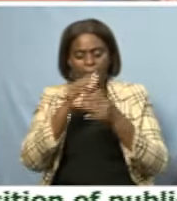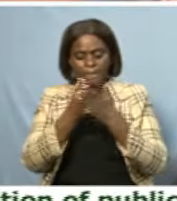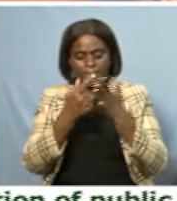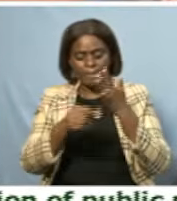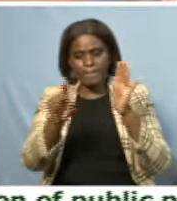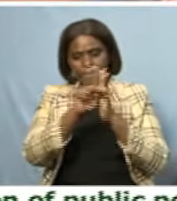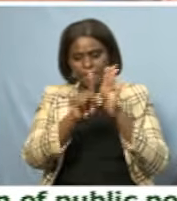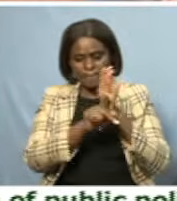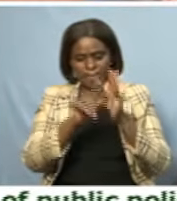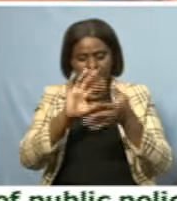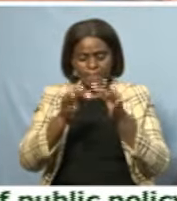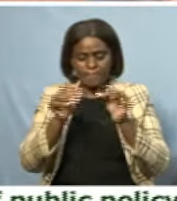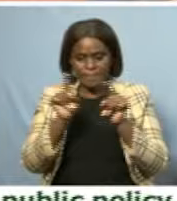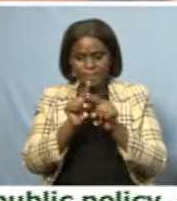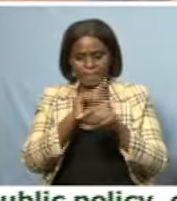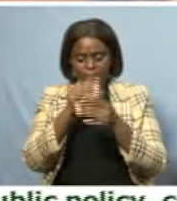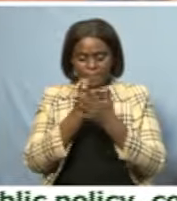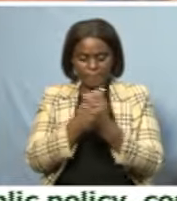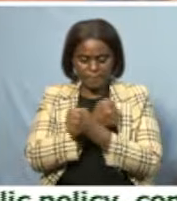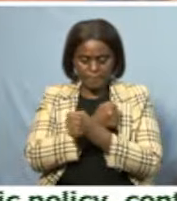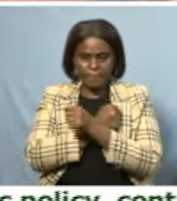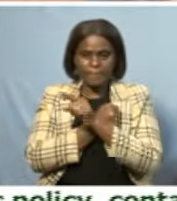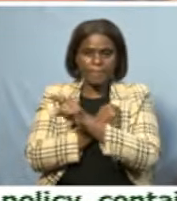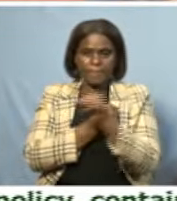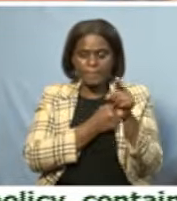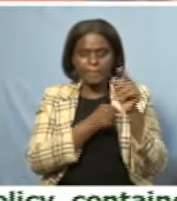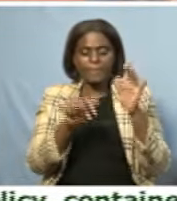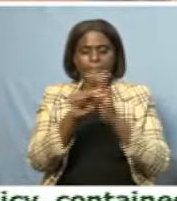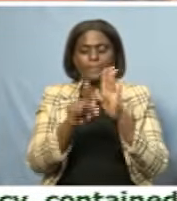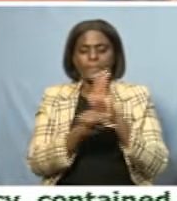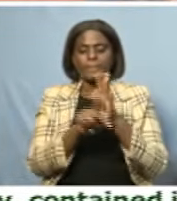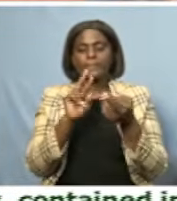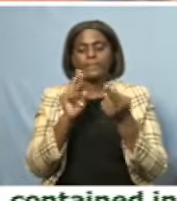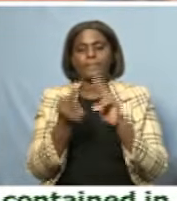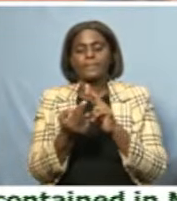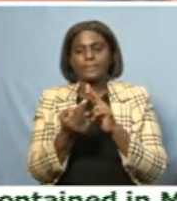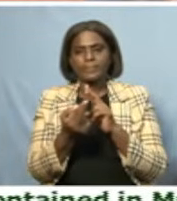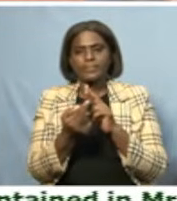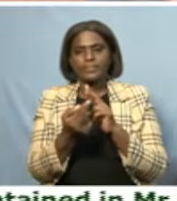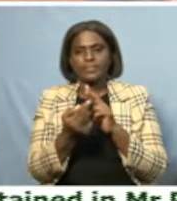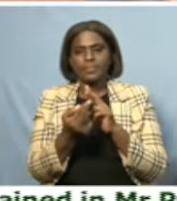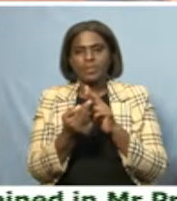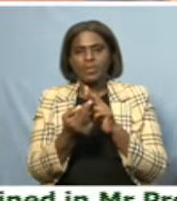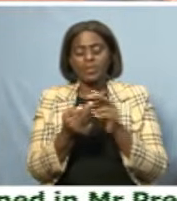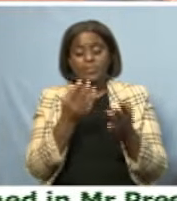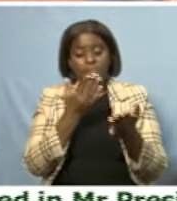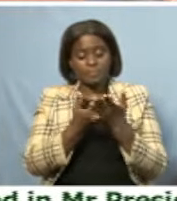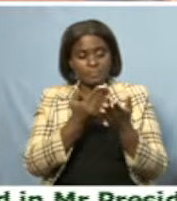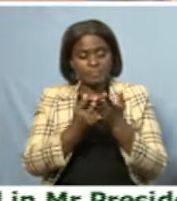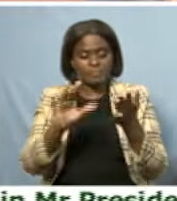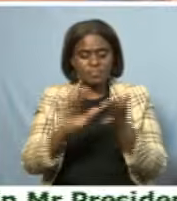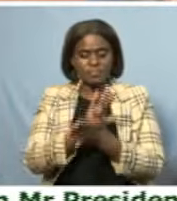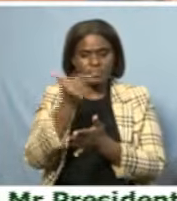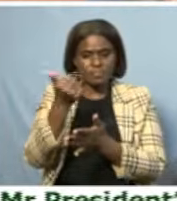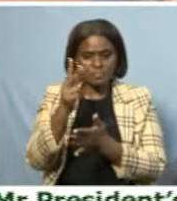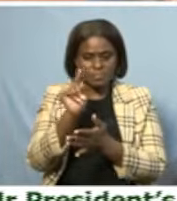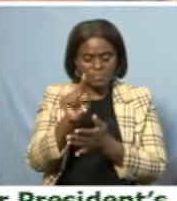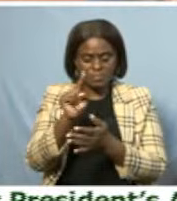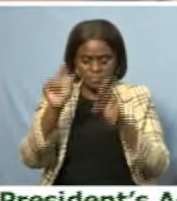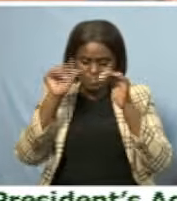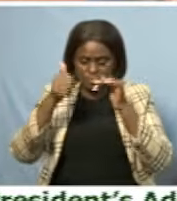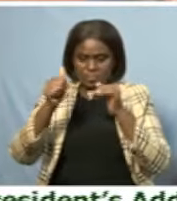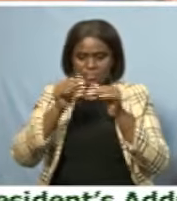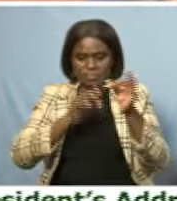deliberate, coordinated, and compassionate policy reform. On page 13, the